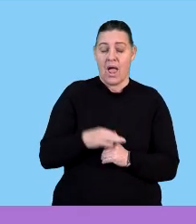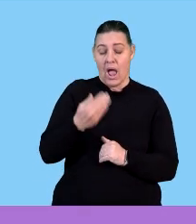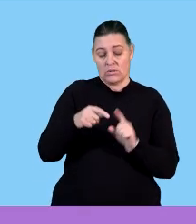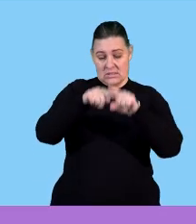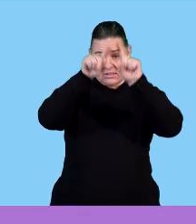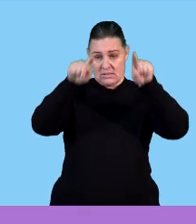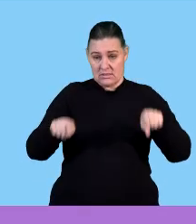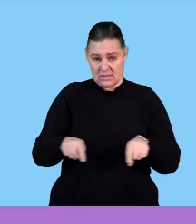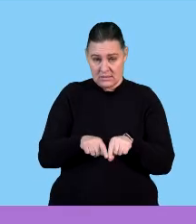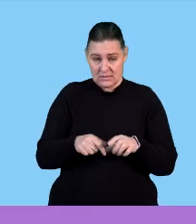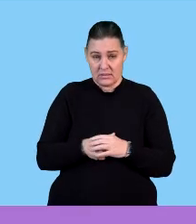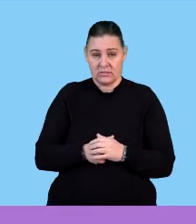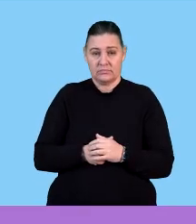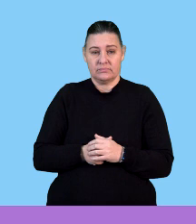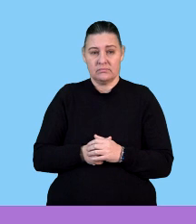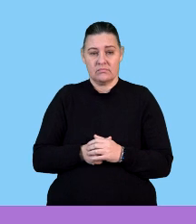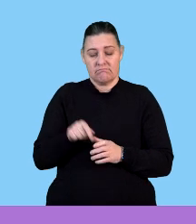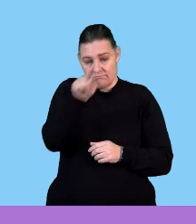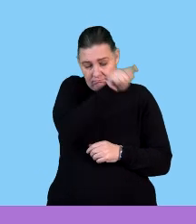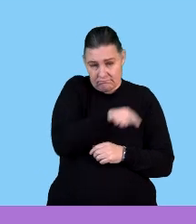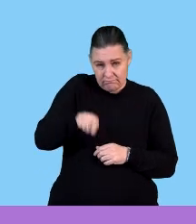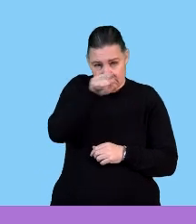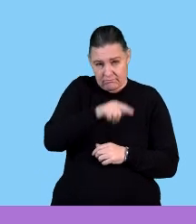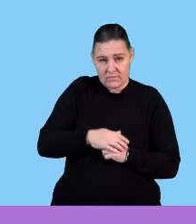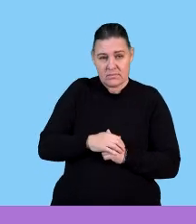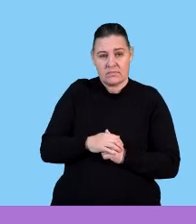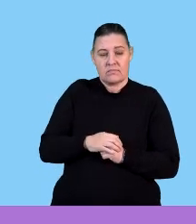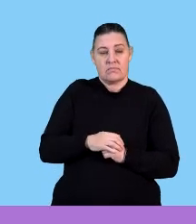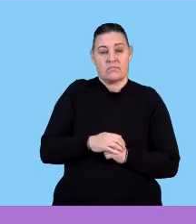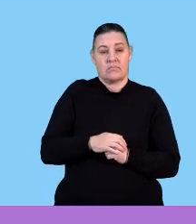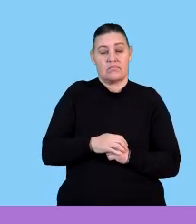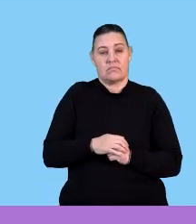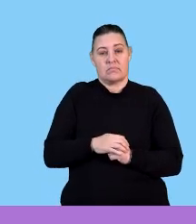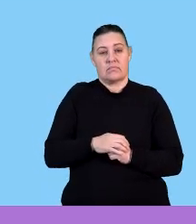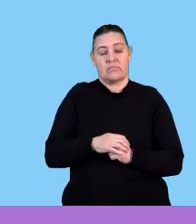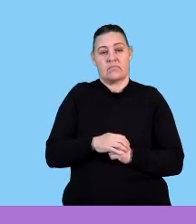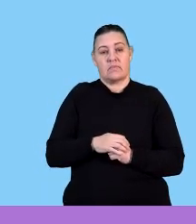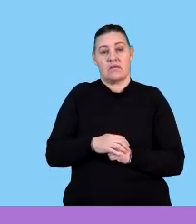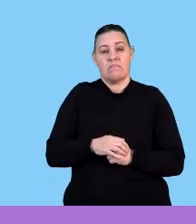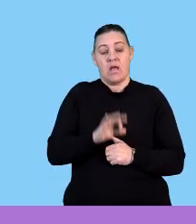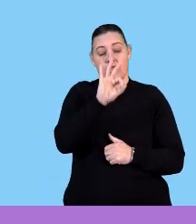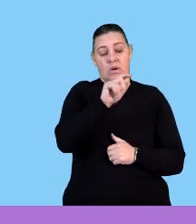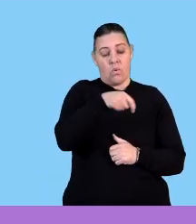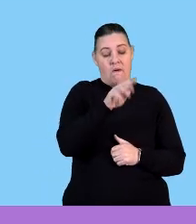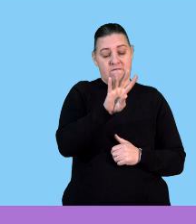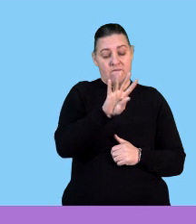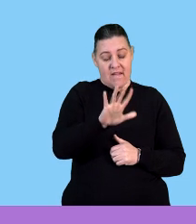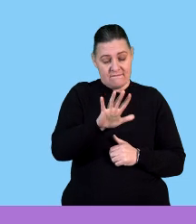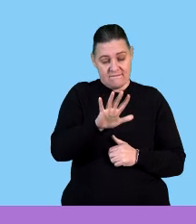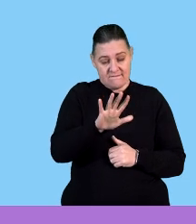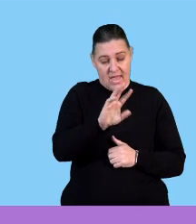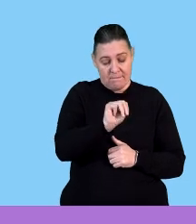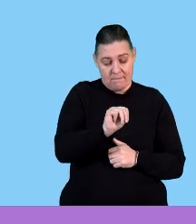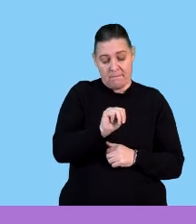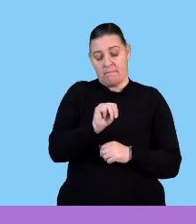outer dimensions, right here at the bottom, all right, this little guy, the outer dimensions of bedroom 2 are